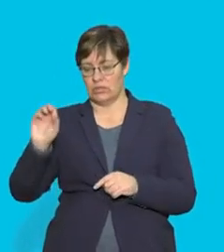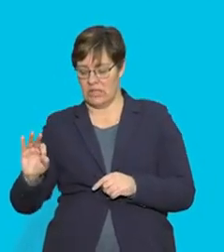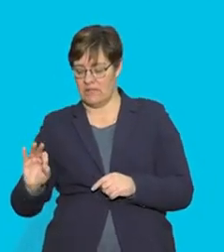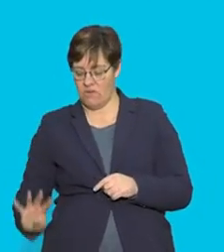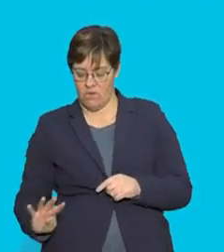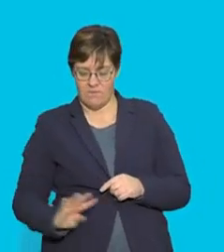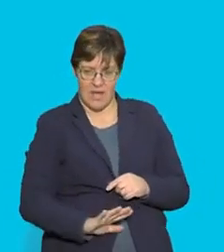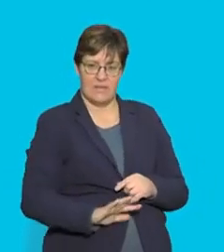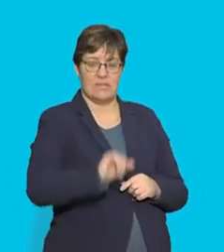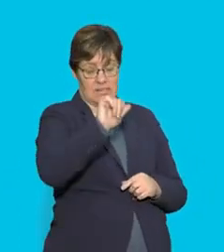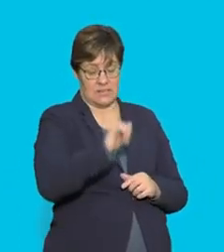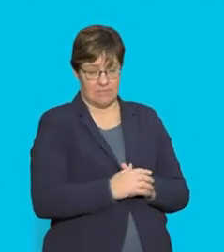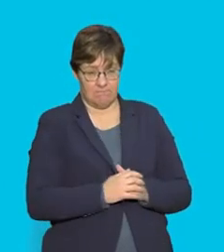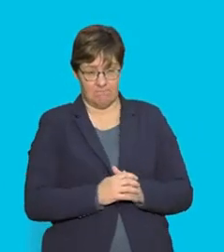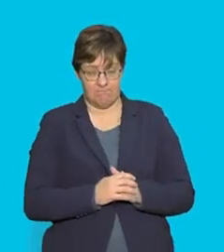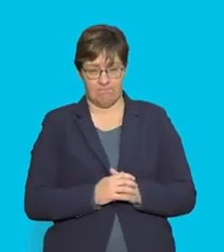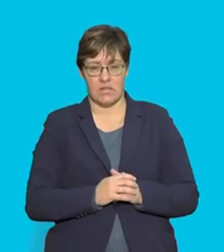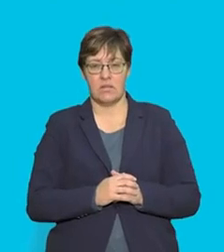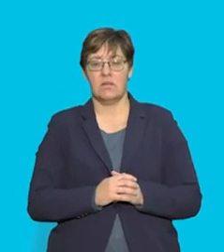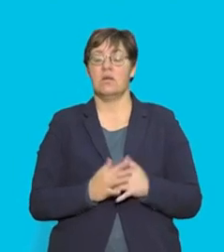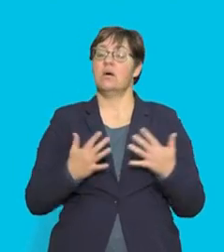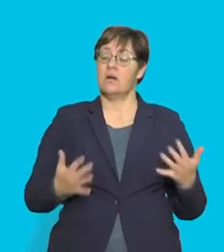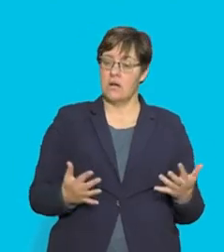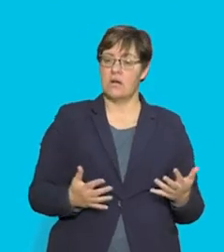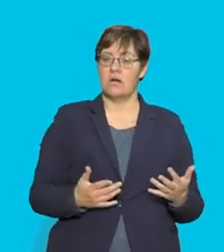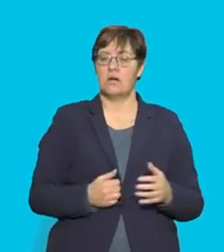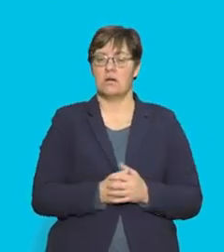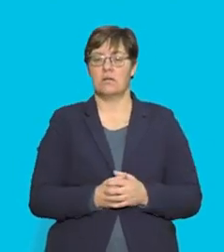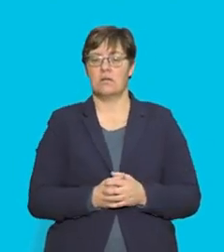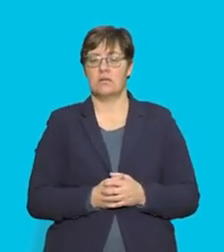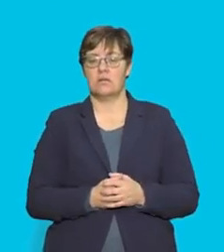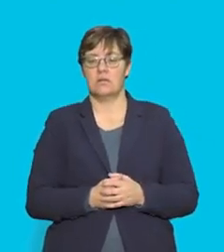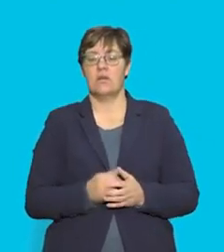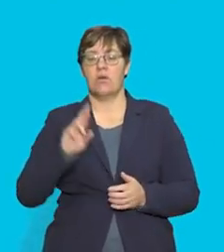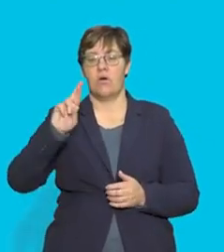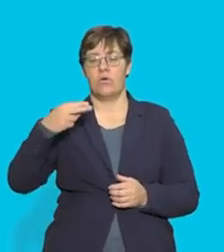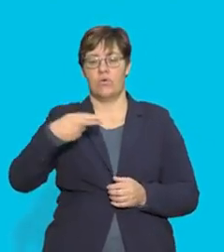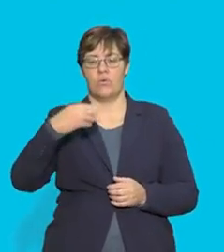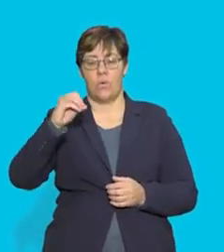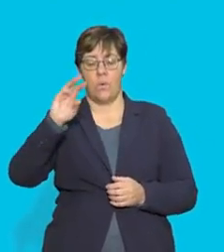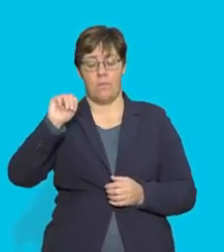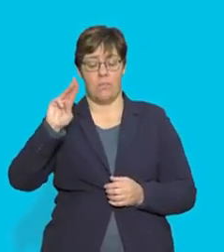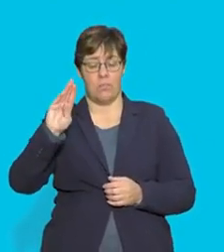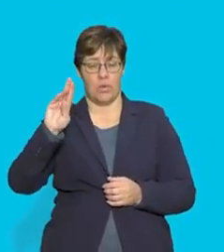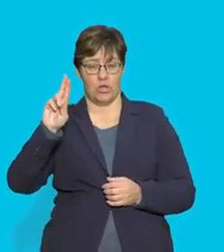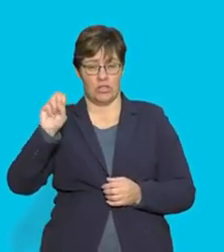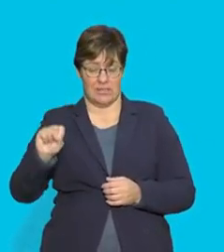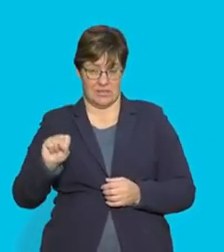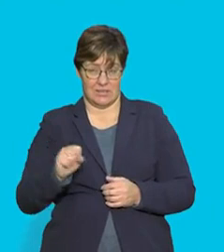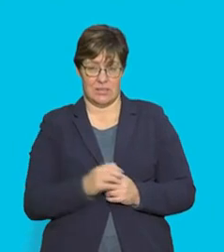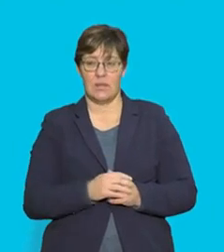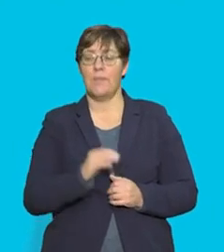reading the statement. Now, if we have a rhombus, right? So it means our quadrilateral now